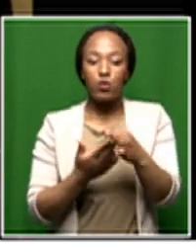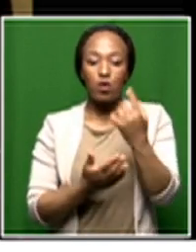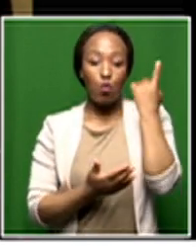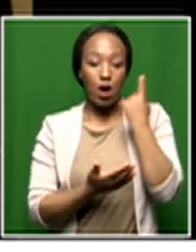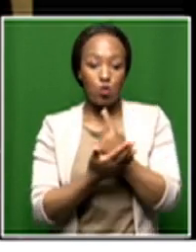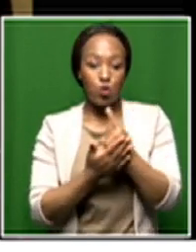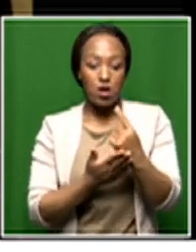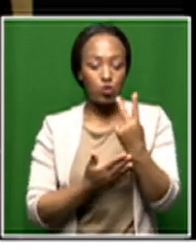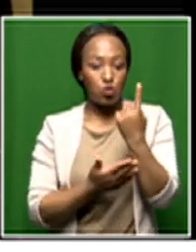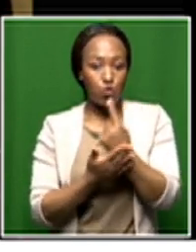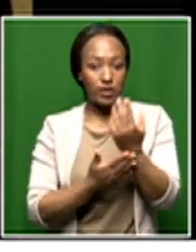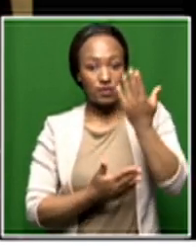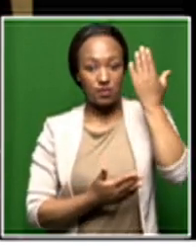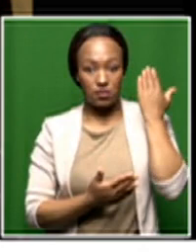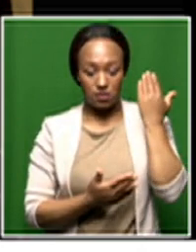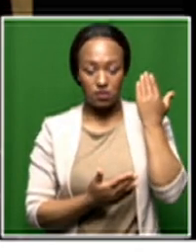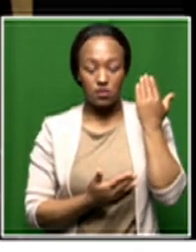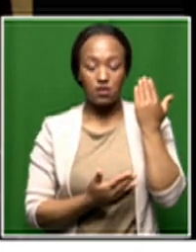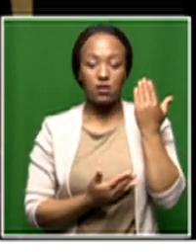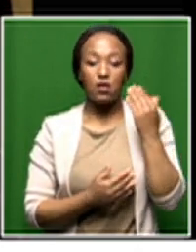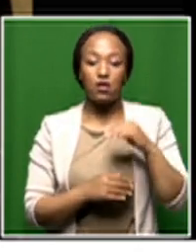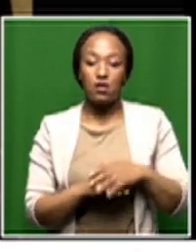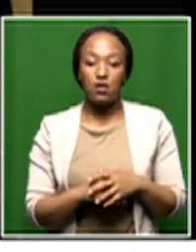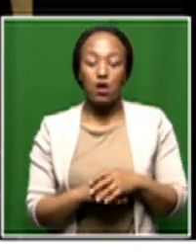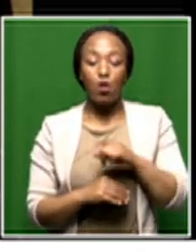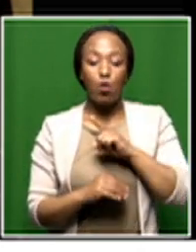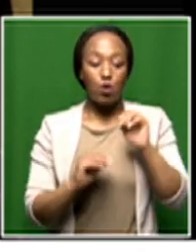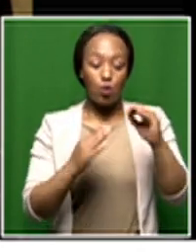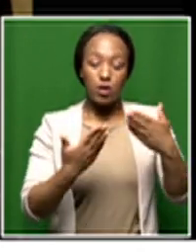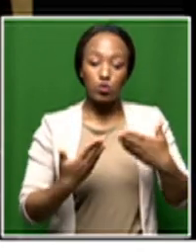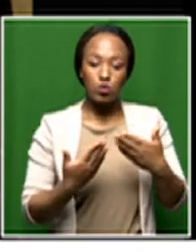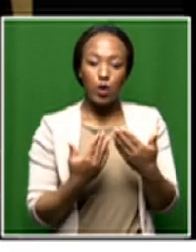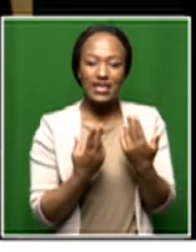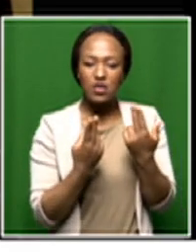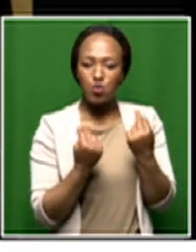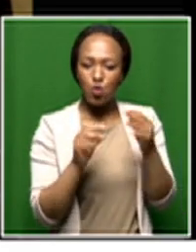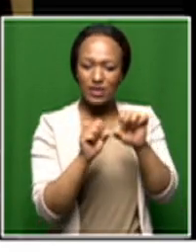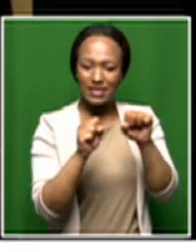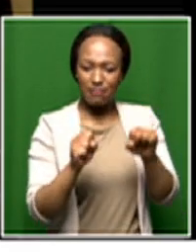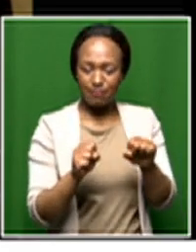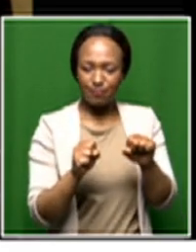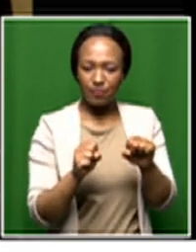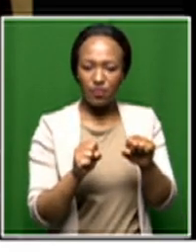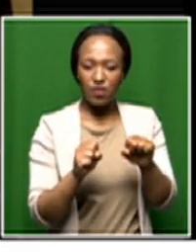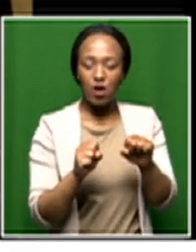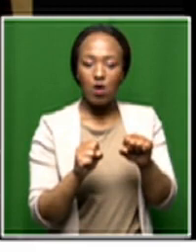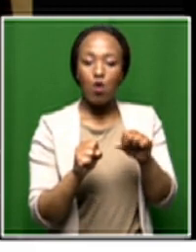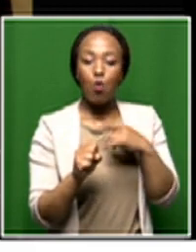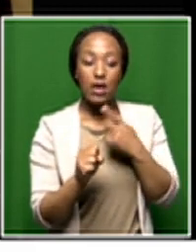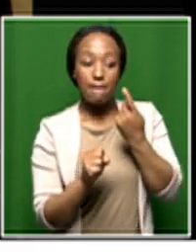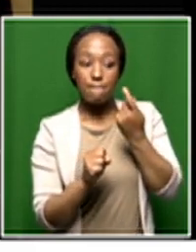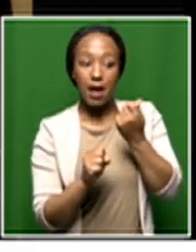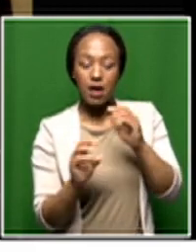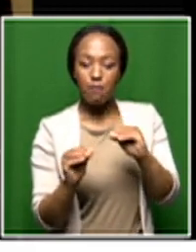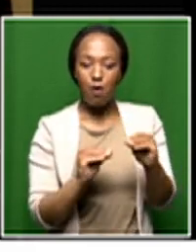two ago, was that we introduced the new system of a mobile money where people can